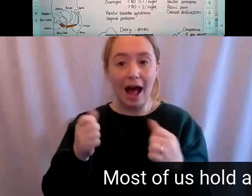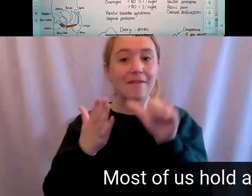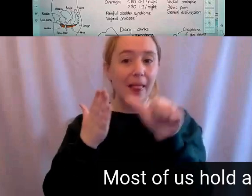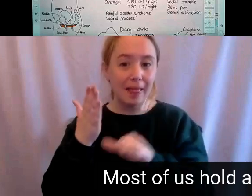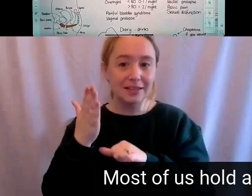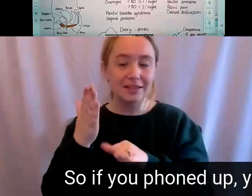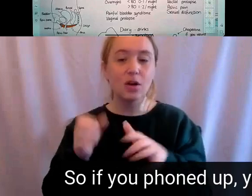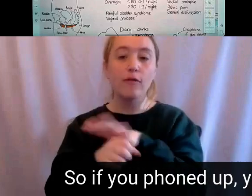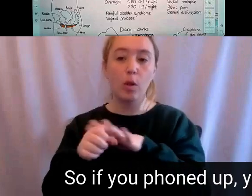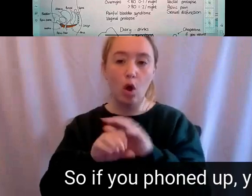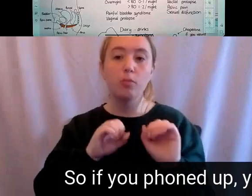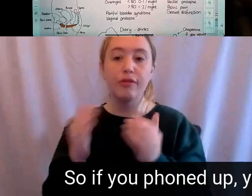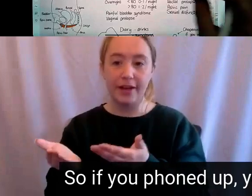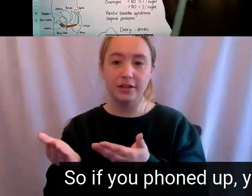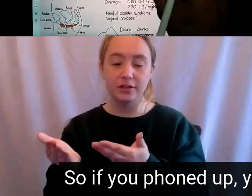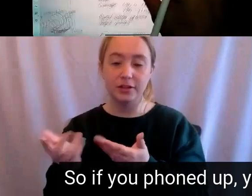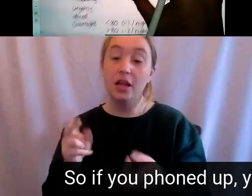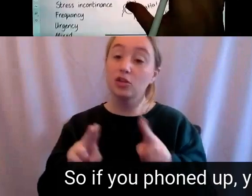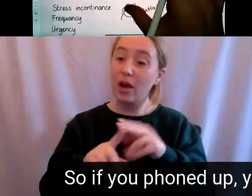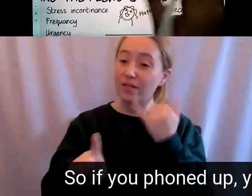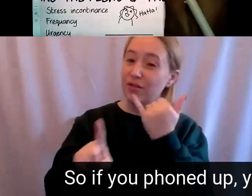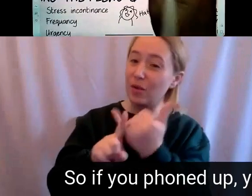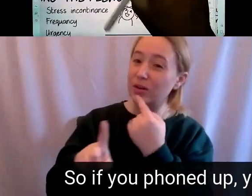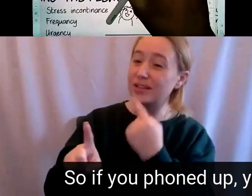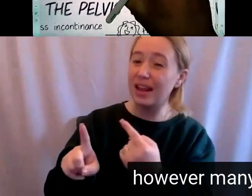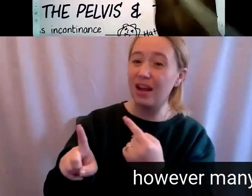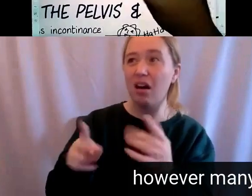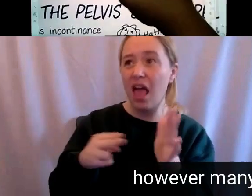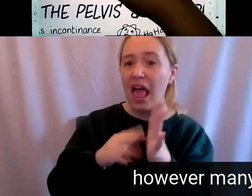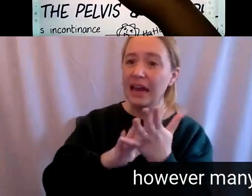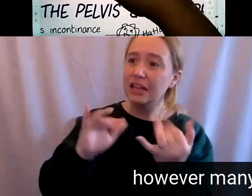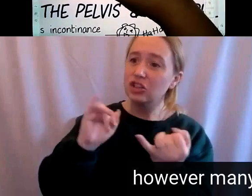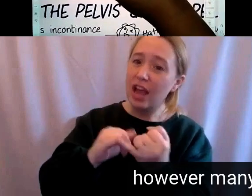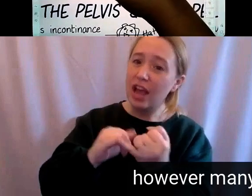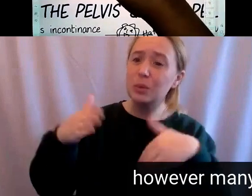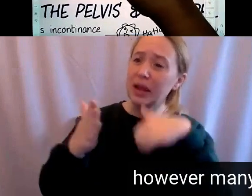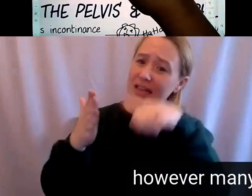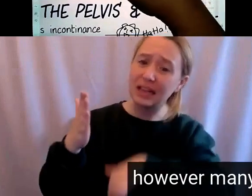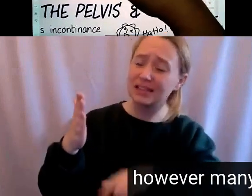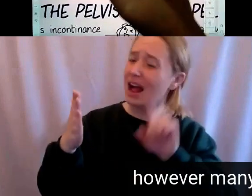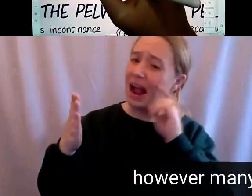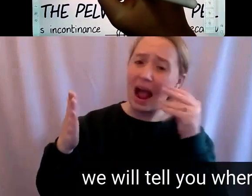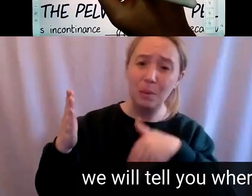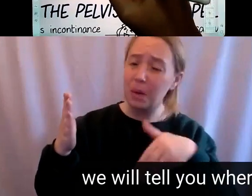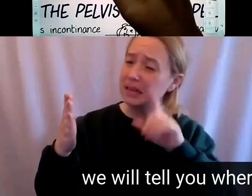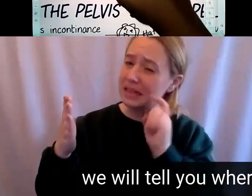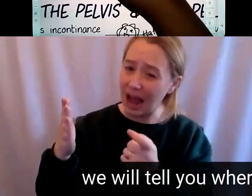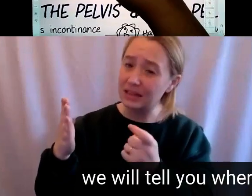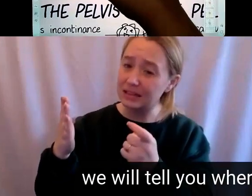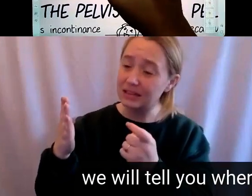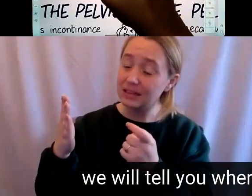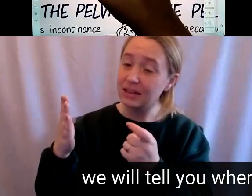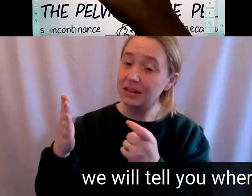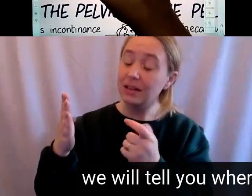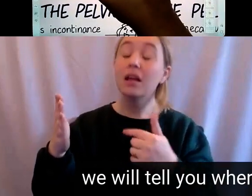local providers. So if you phoned up and you said, I can't bear to wait however many weeks the wait is, we will